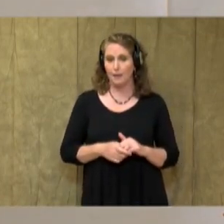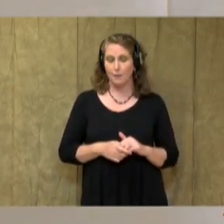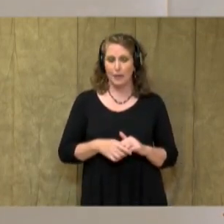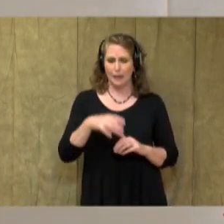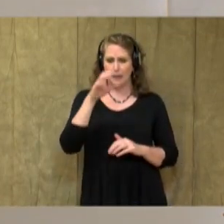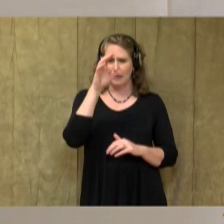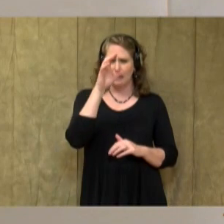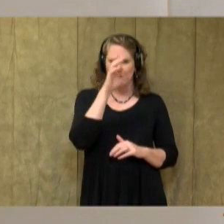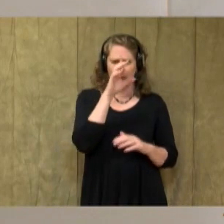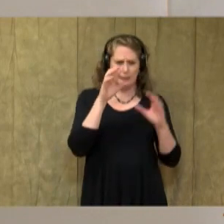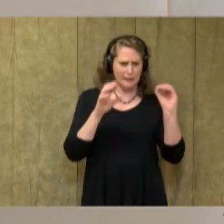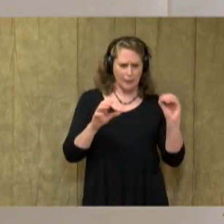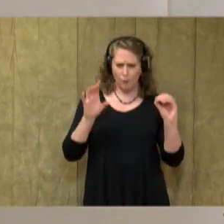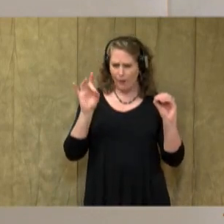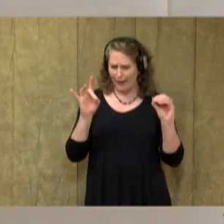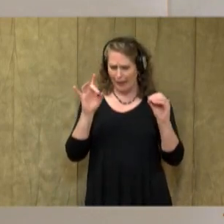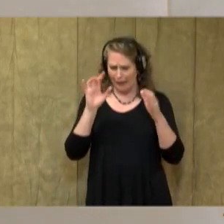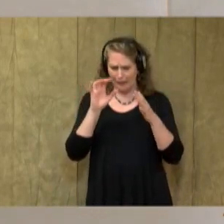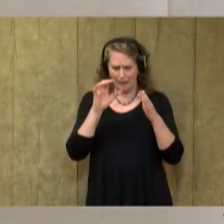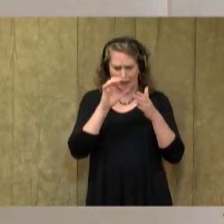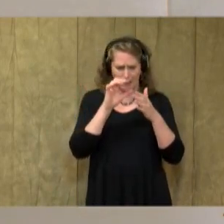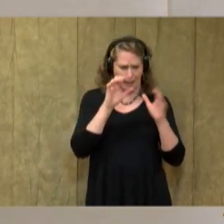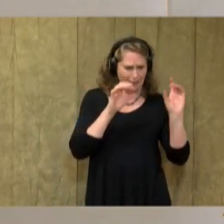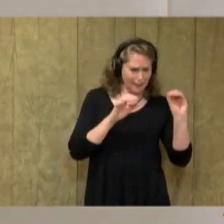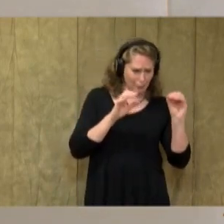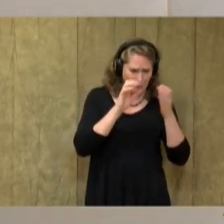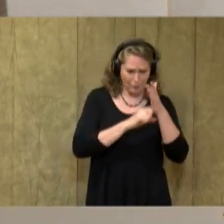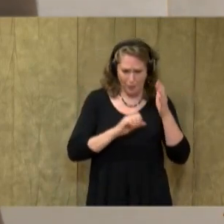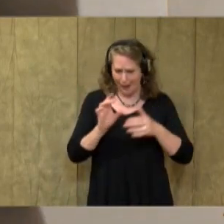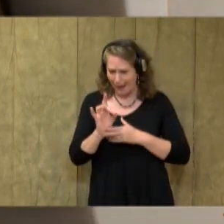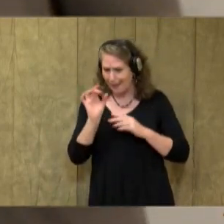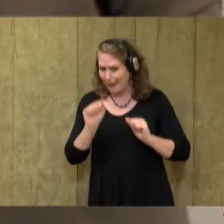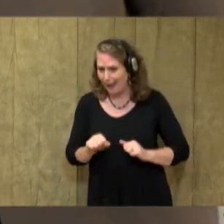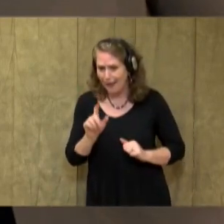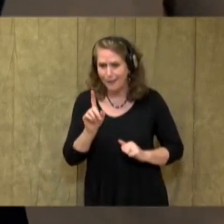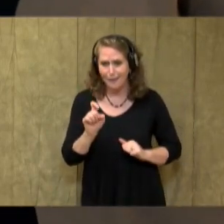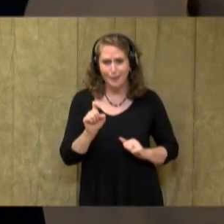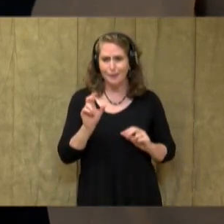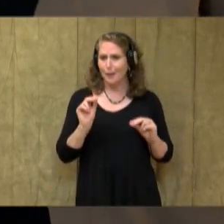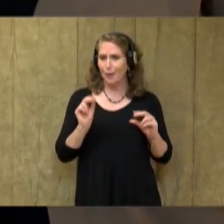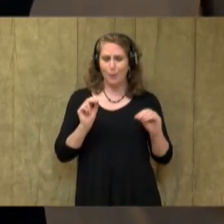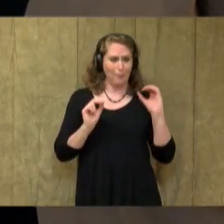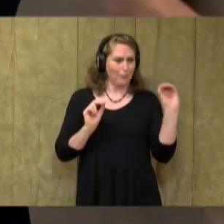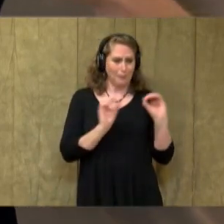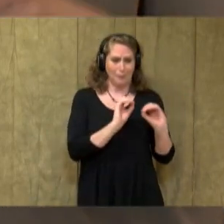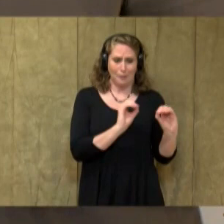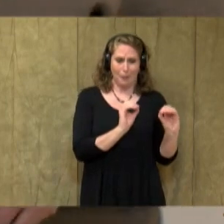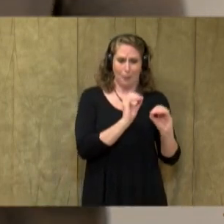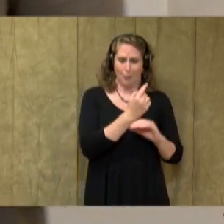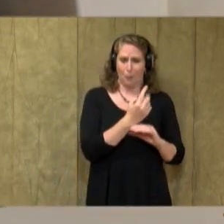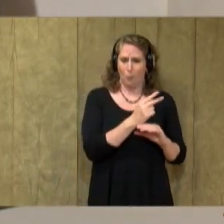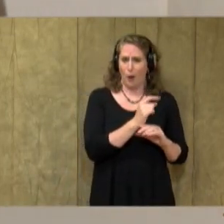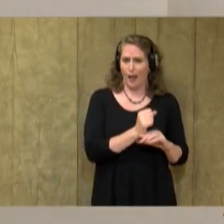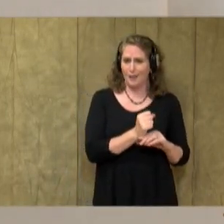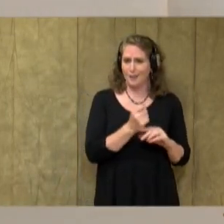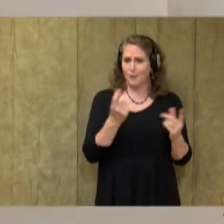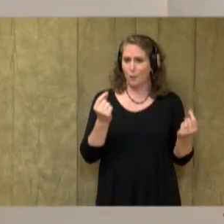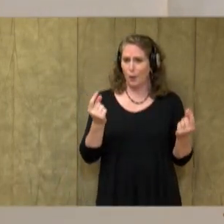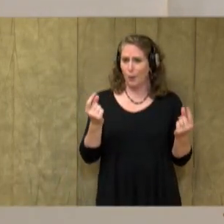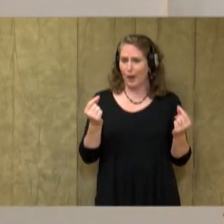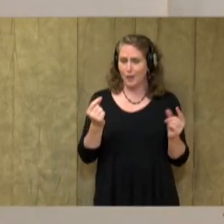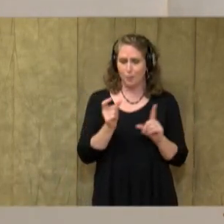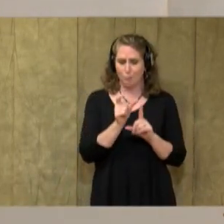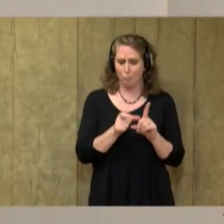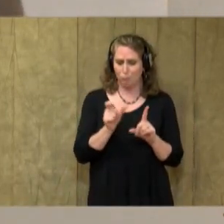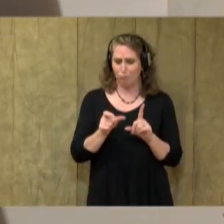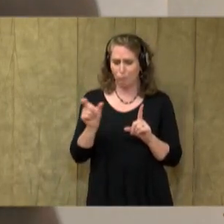take away 8 ones? I can't because I don't have any ones. So what do you think that I need to do?